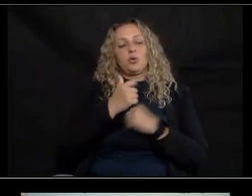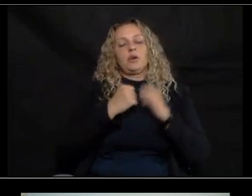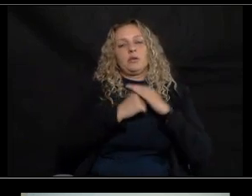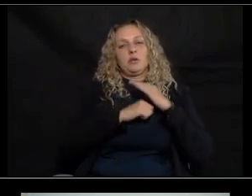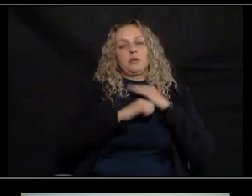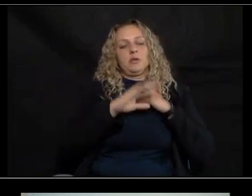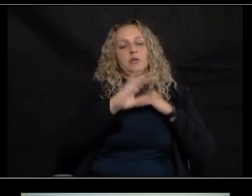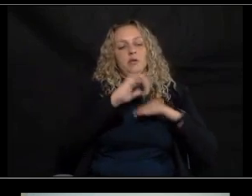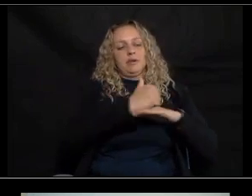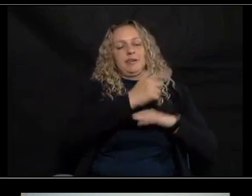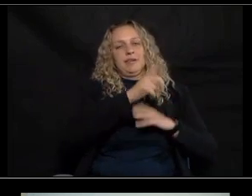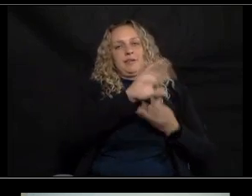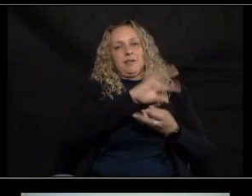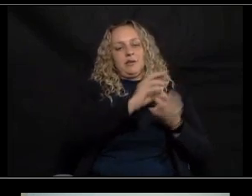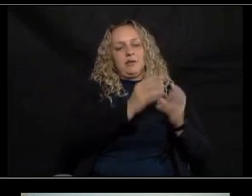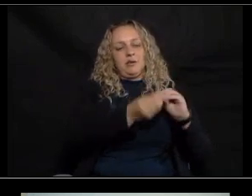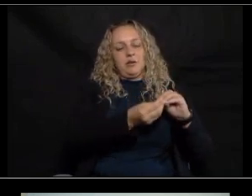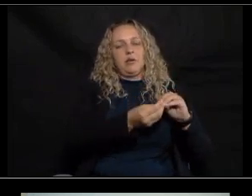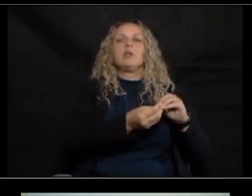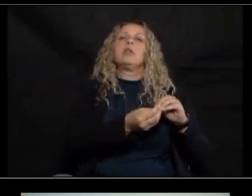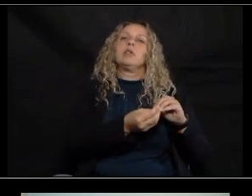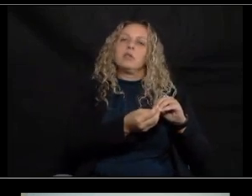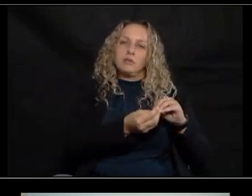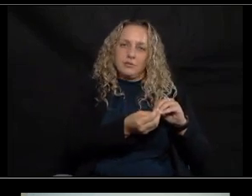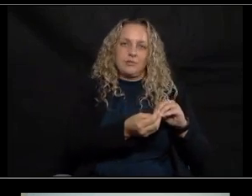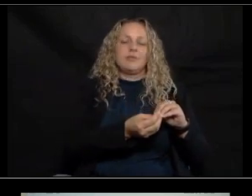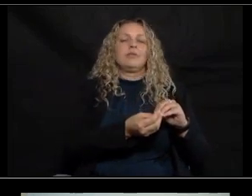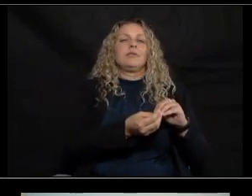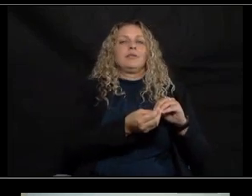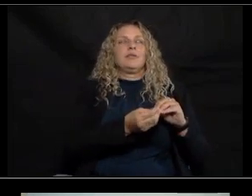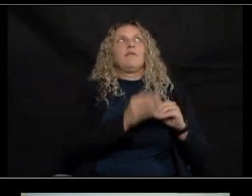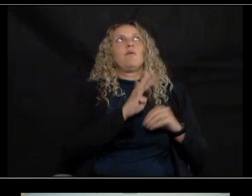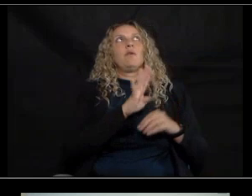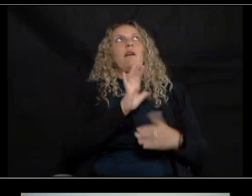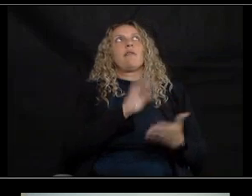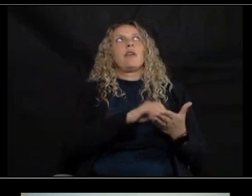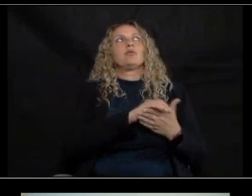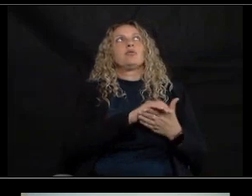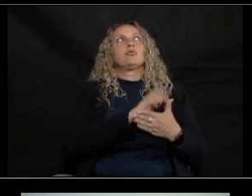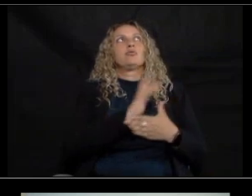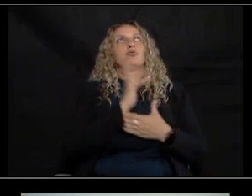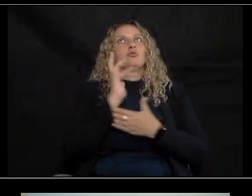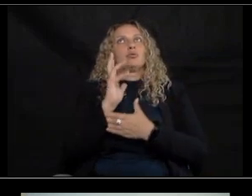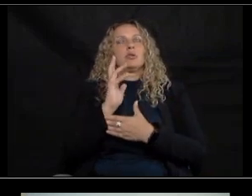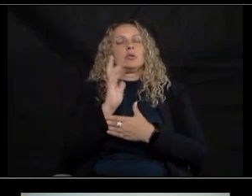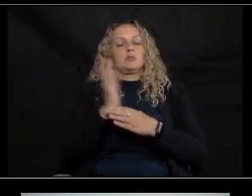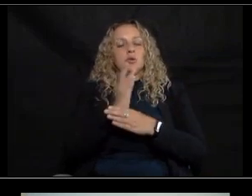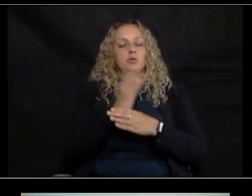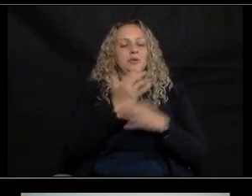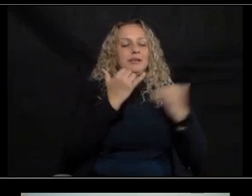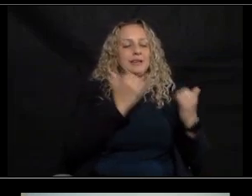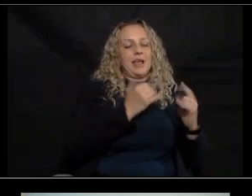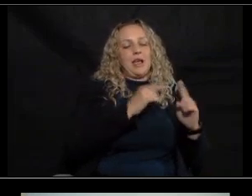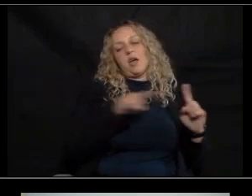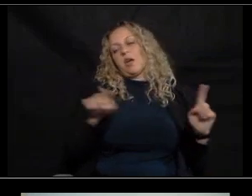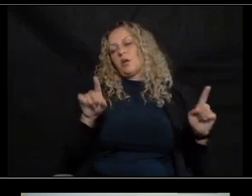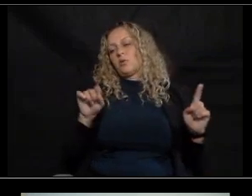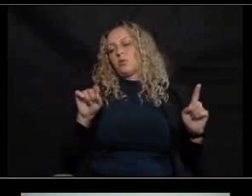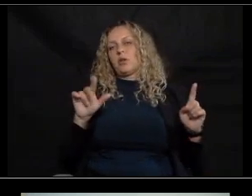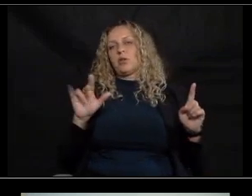us a calculator that identified that that would be 45,000 trees between now and